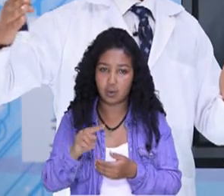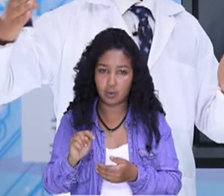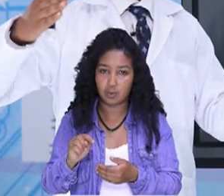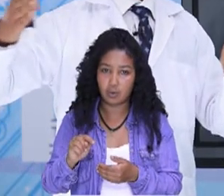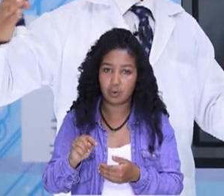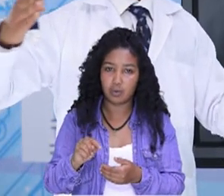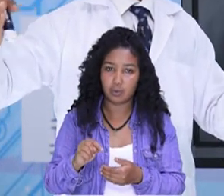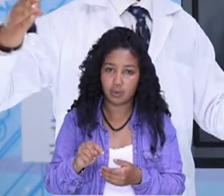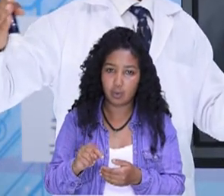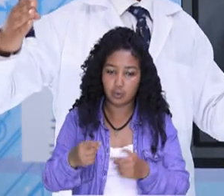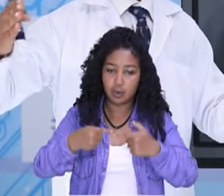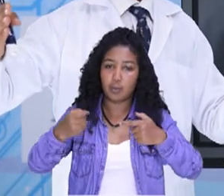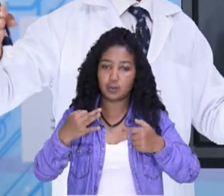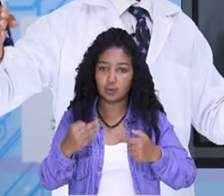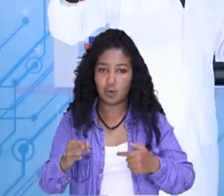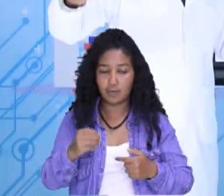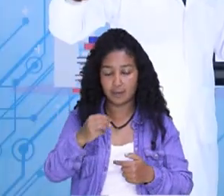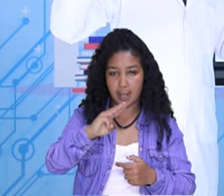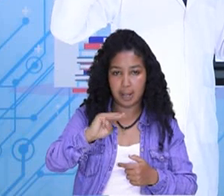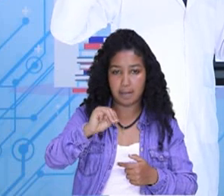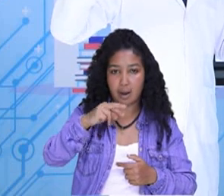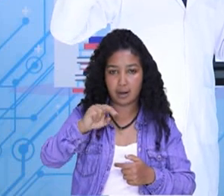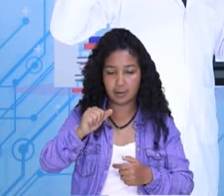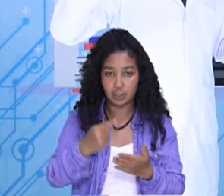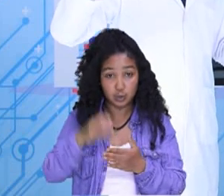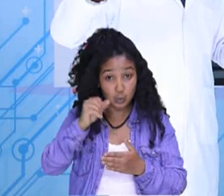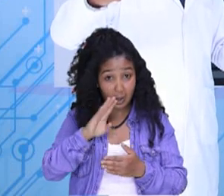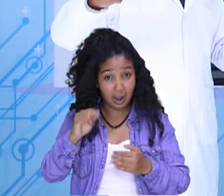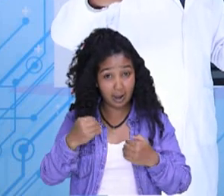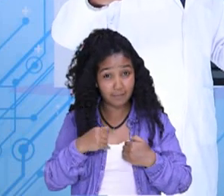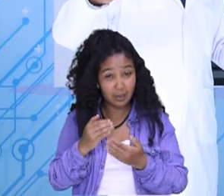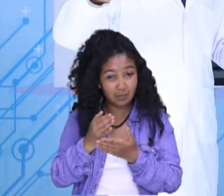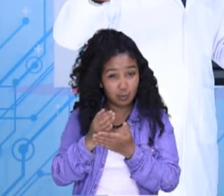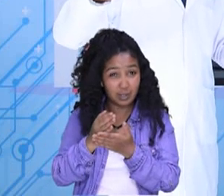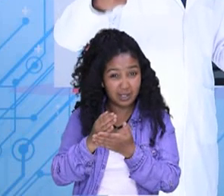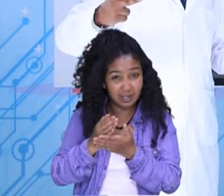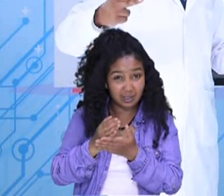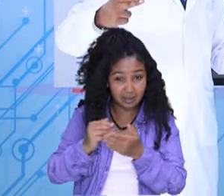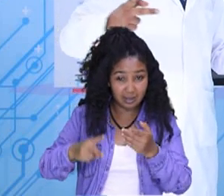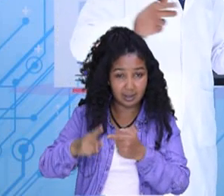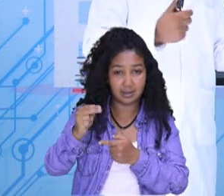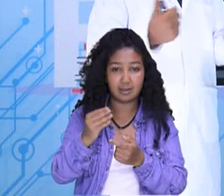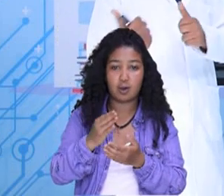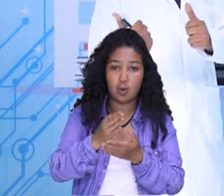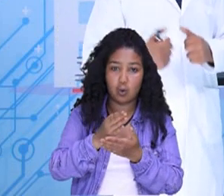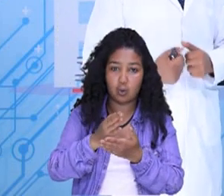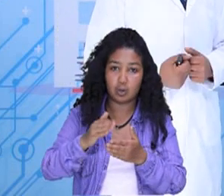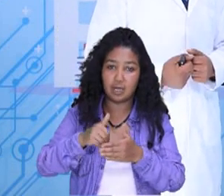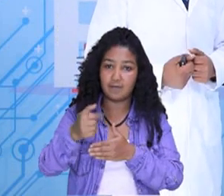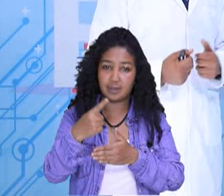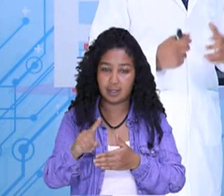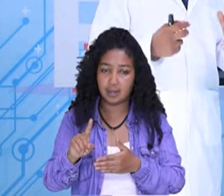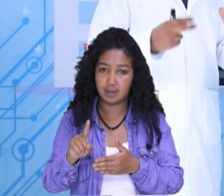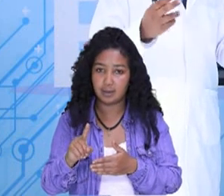or on the opposite sides of the mRNA. They should have to be cleaved. They should have to be cut before leaving